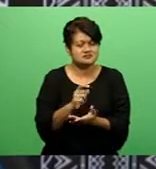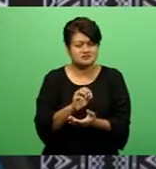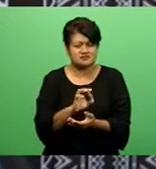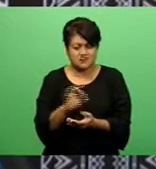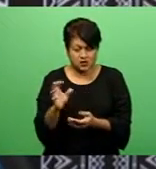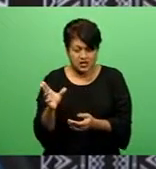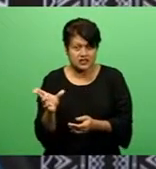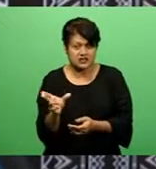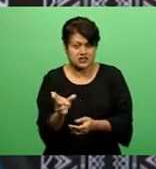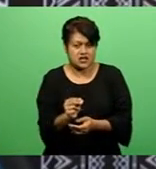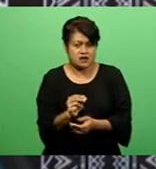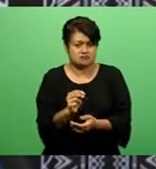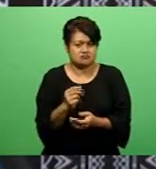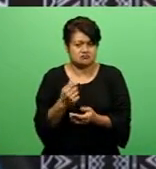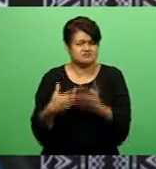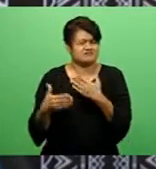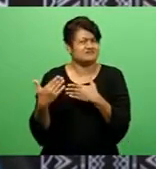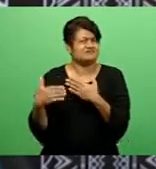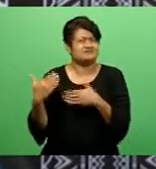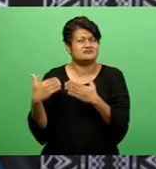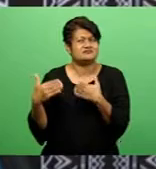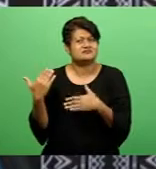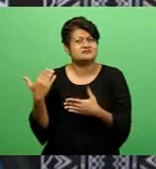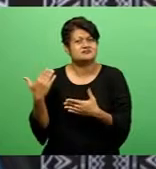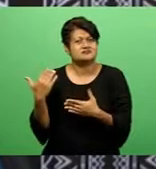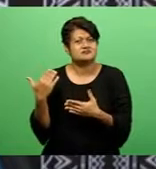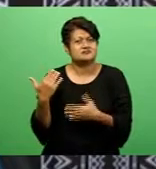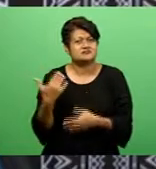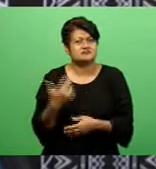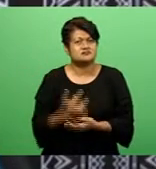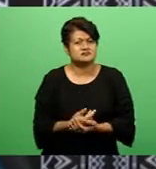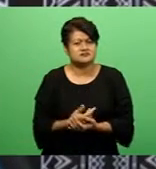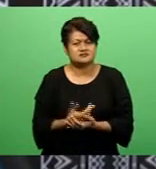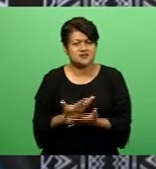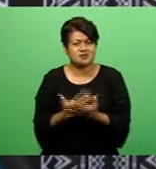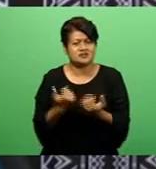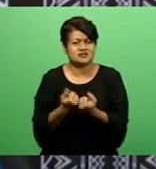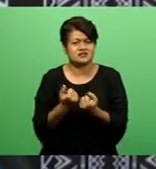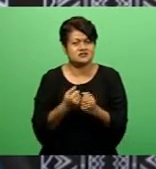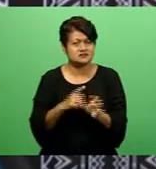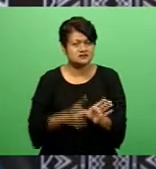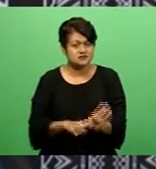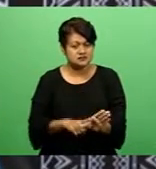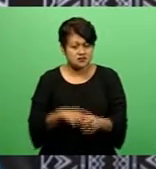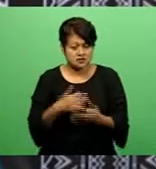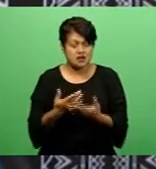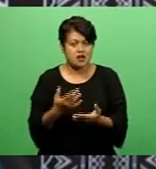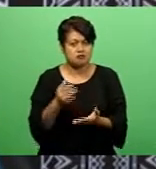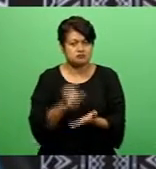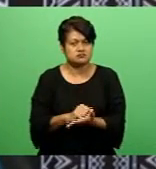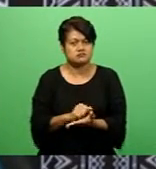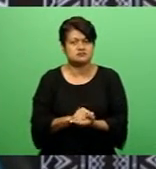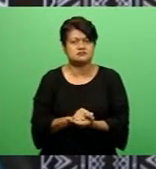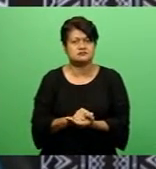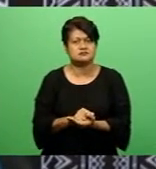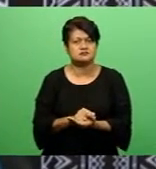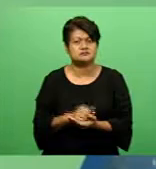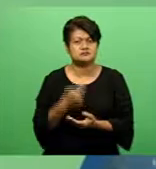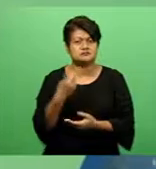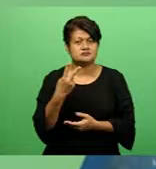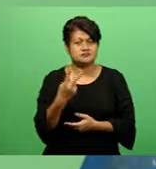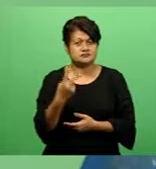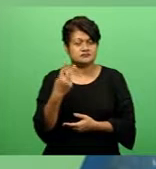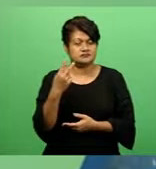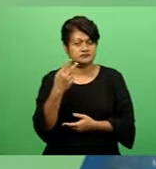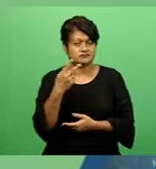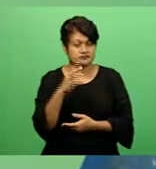the past, I would say, for the past 8 years of accounts now been finalized up till 2019.